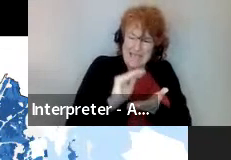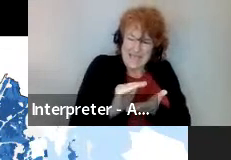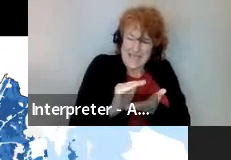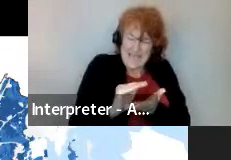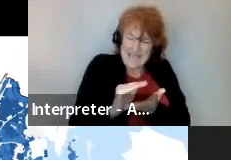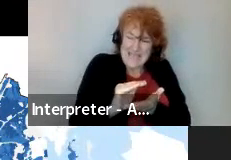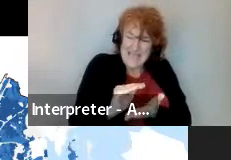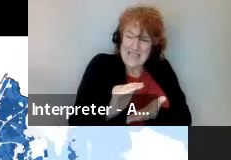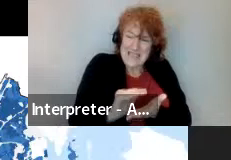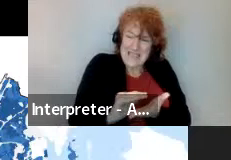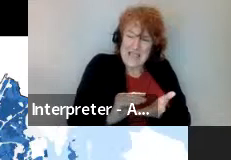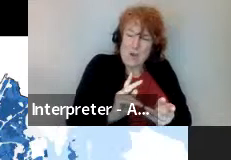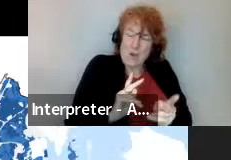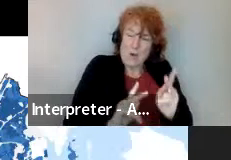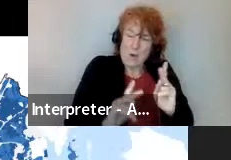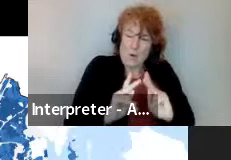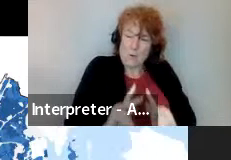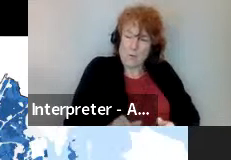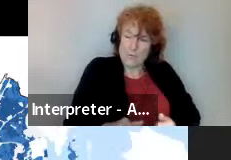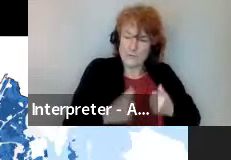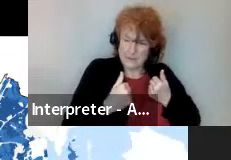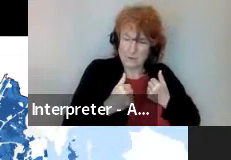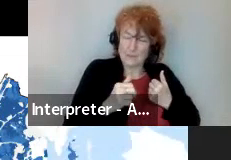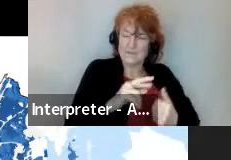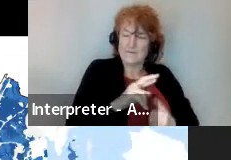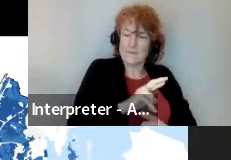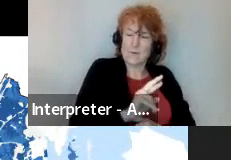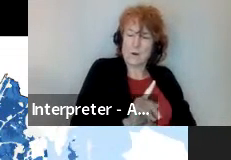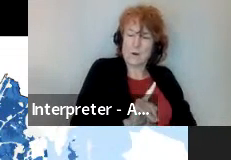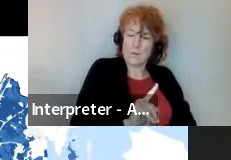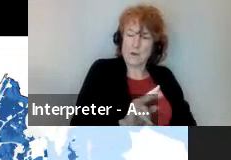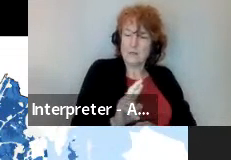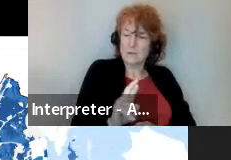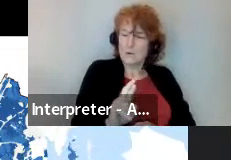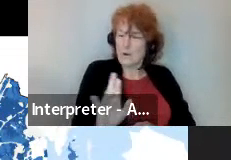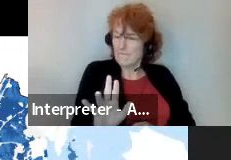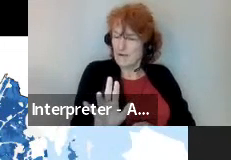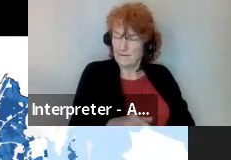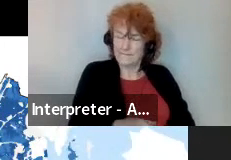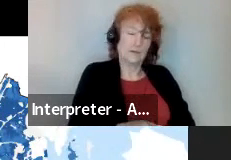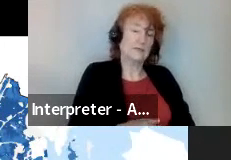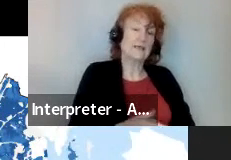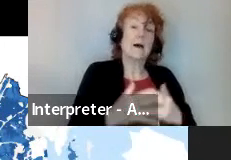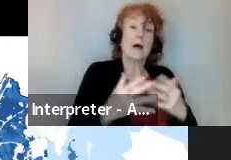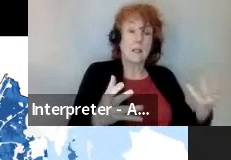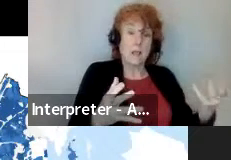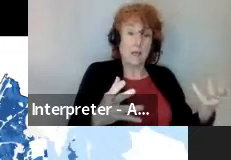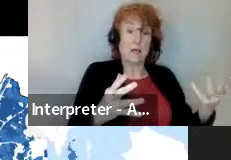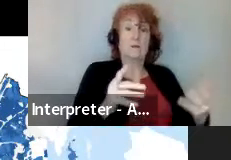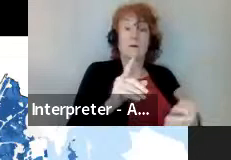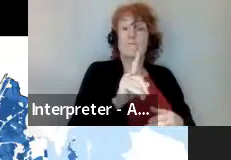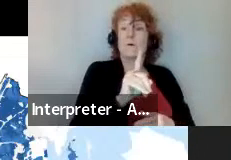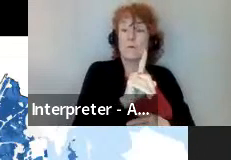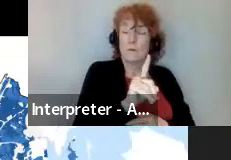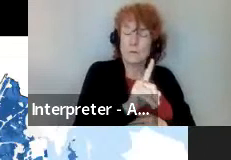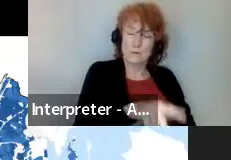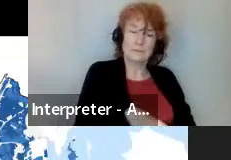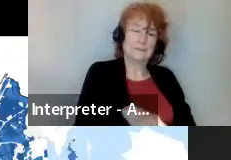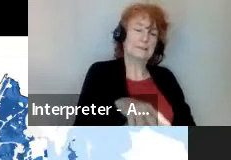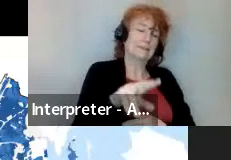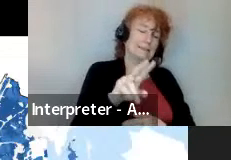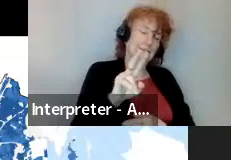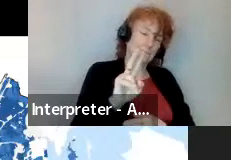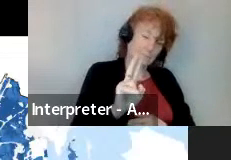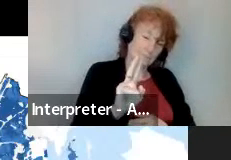These low-density neighborhoods, with their wide variety of one-family, two-family, and low-rise apartments, have long been a staple of New York City. However,